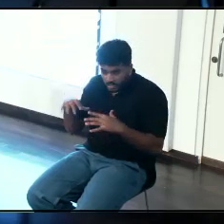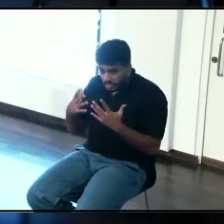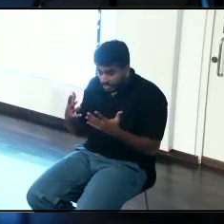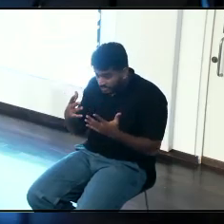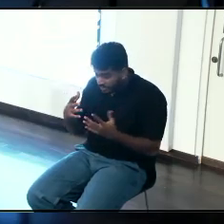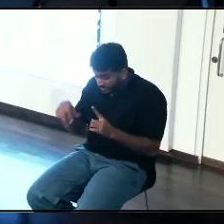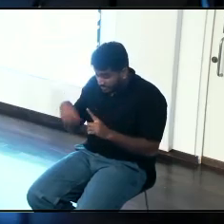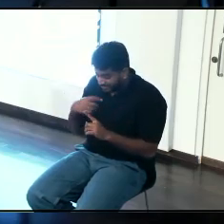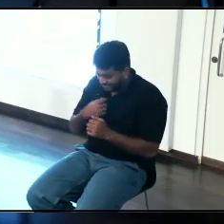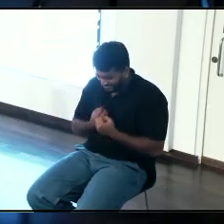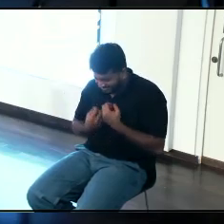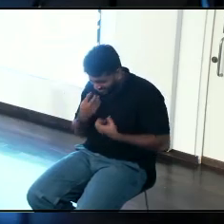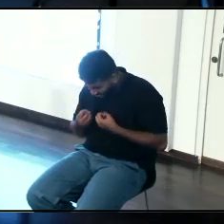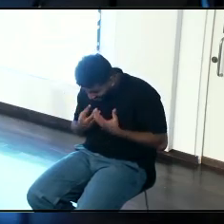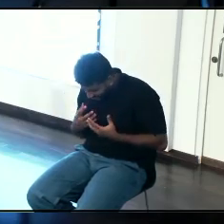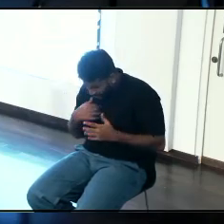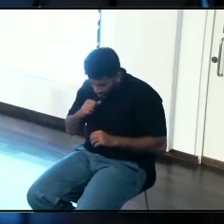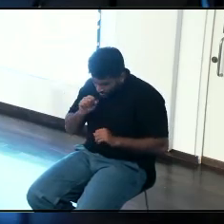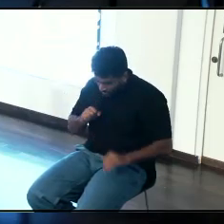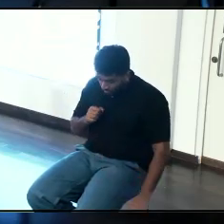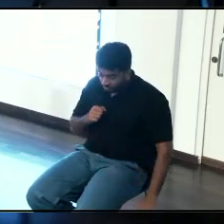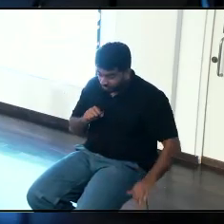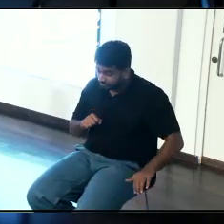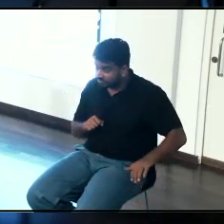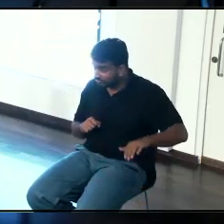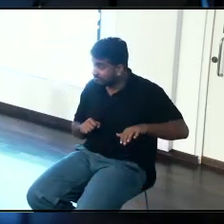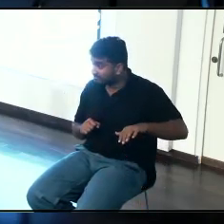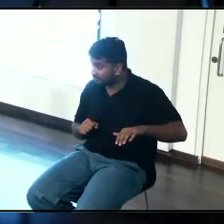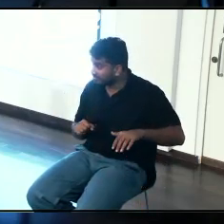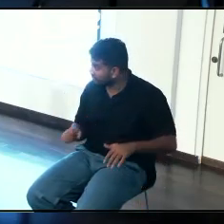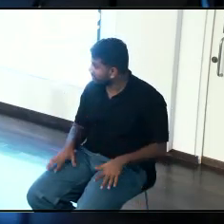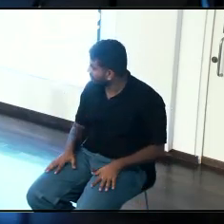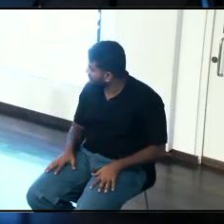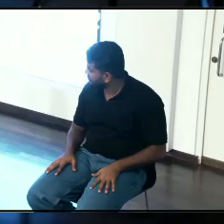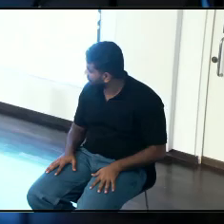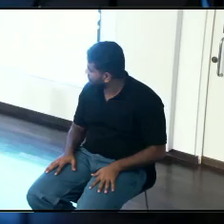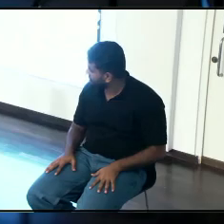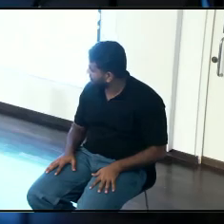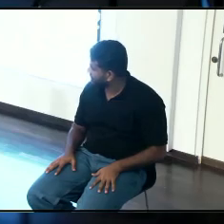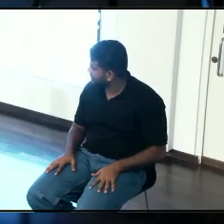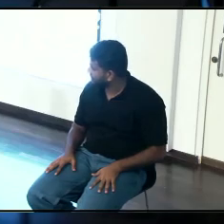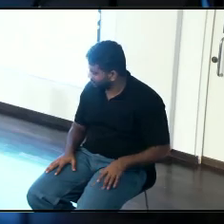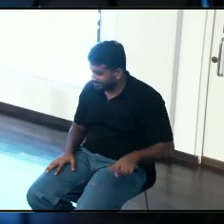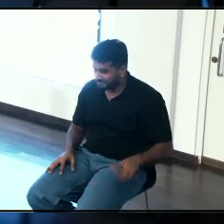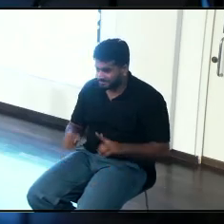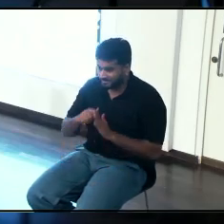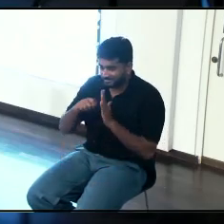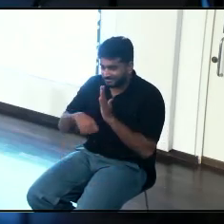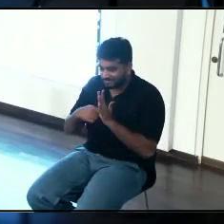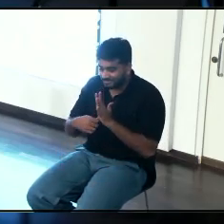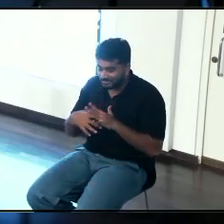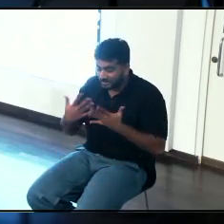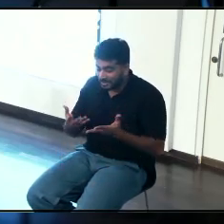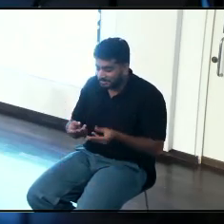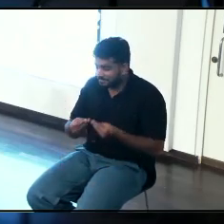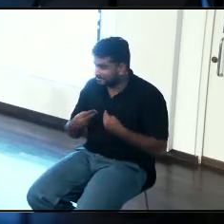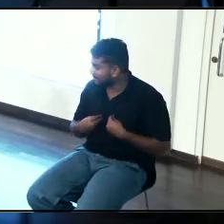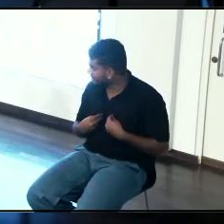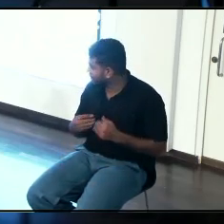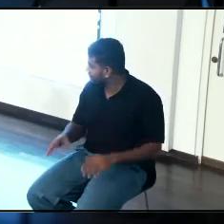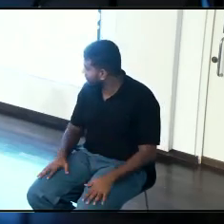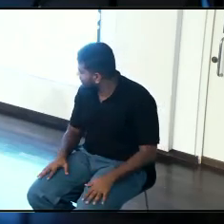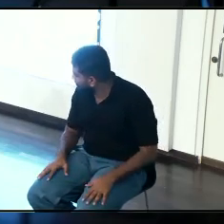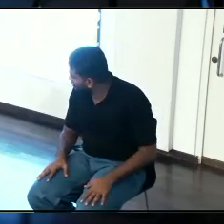and the emotions within me from my own childhood that this project brought about. Just curious, where in